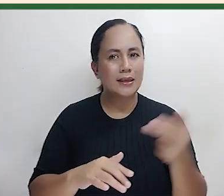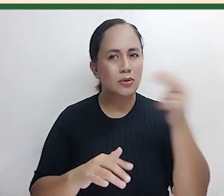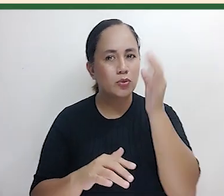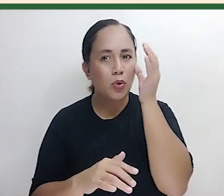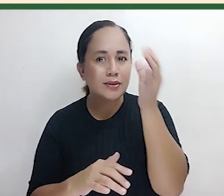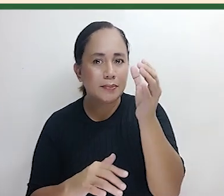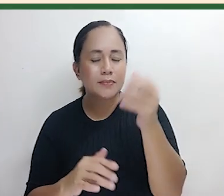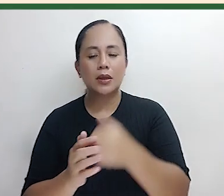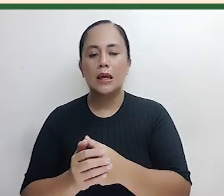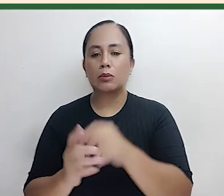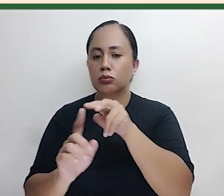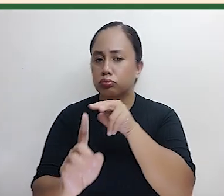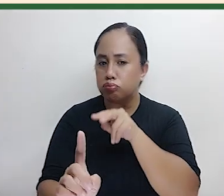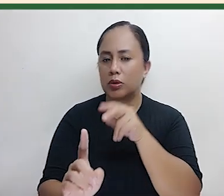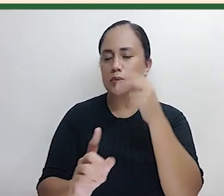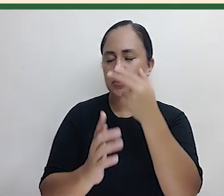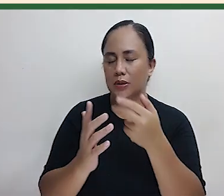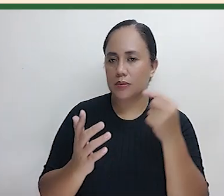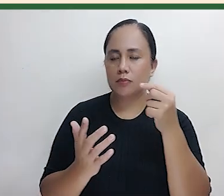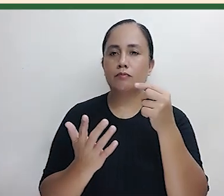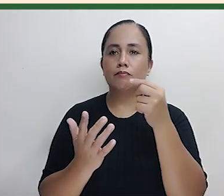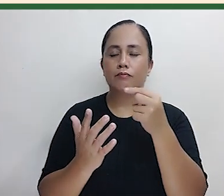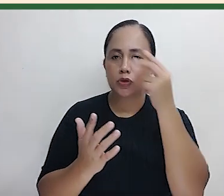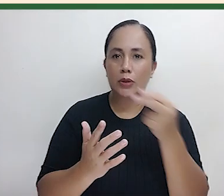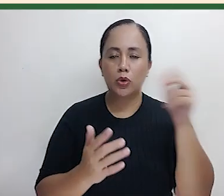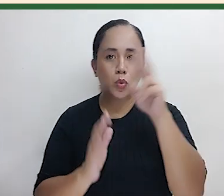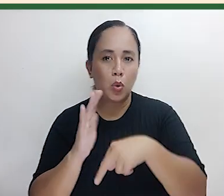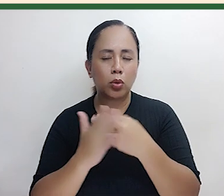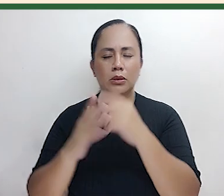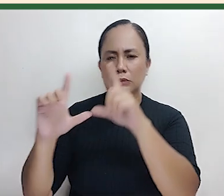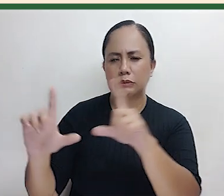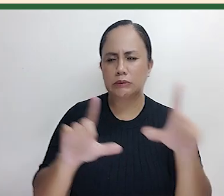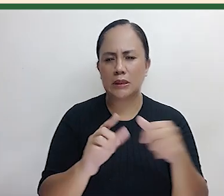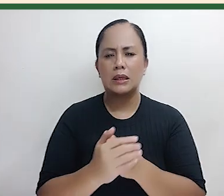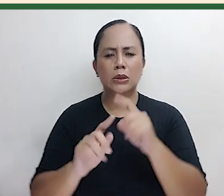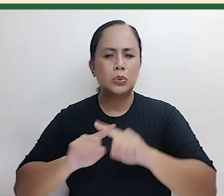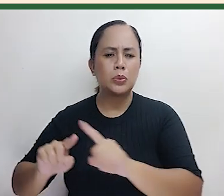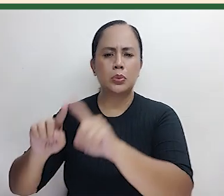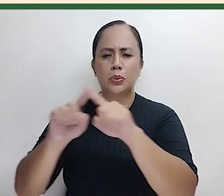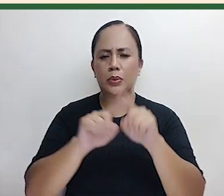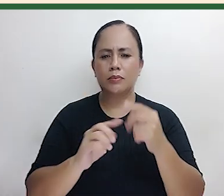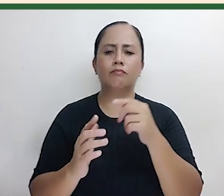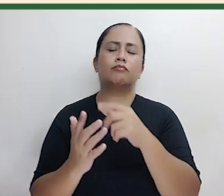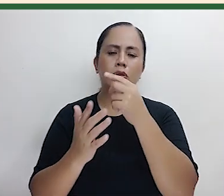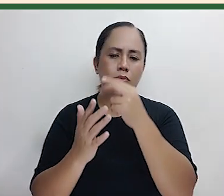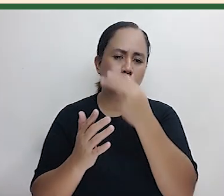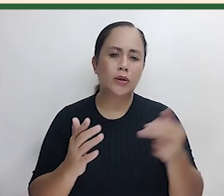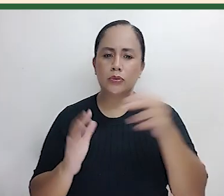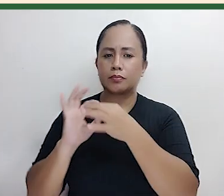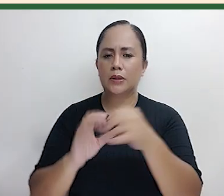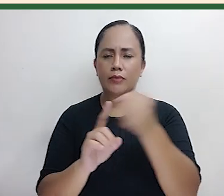basic gender concepts, look at gender roles and stereotypes, differentiate types of gender-based violence,